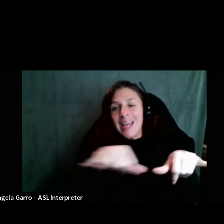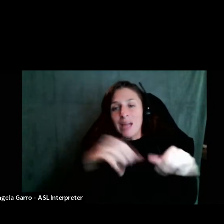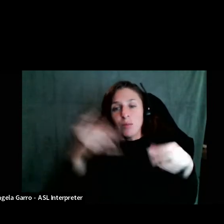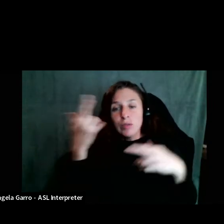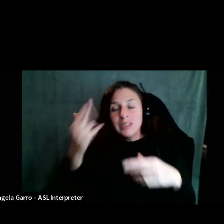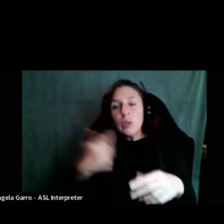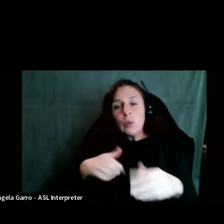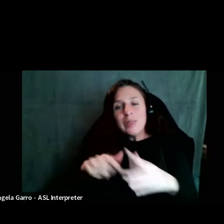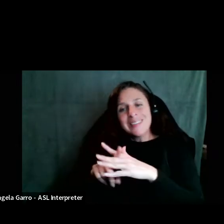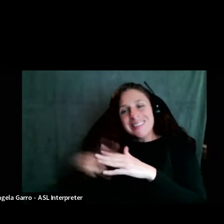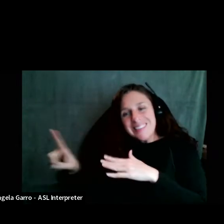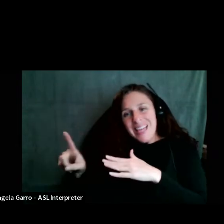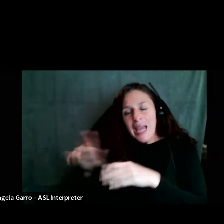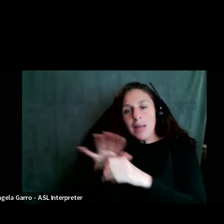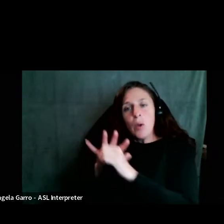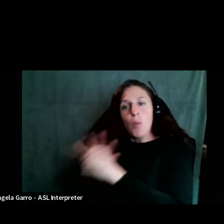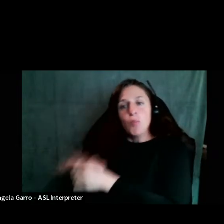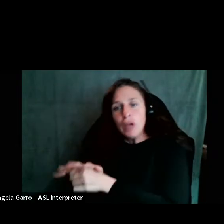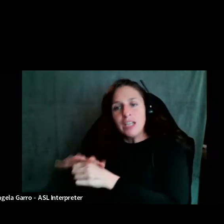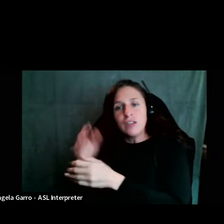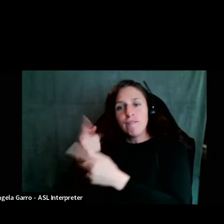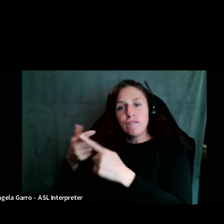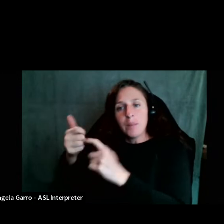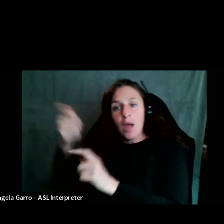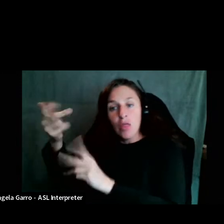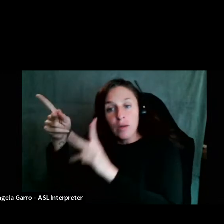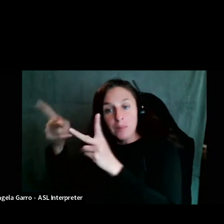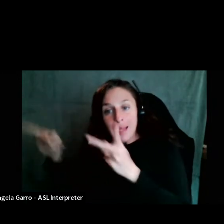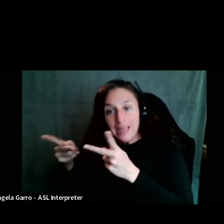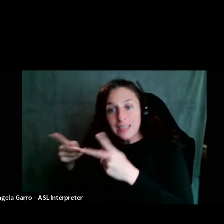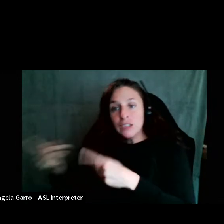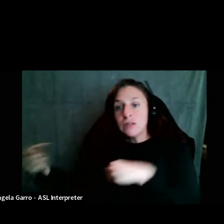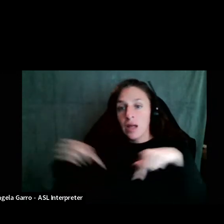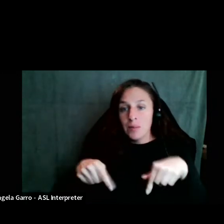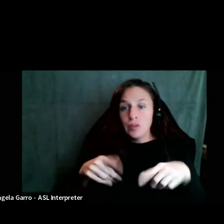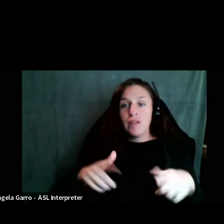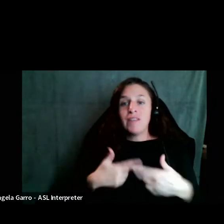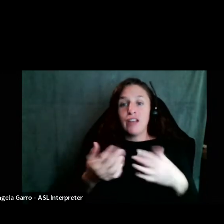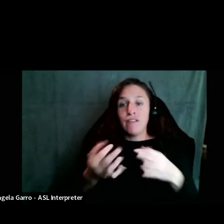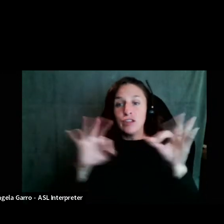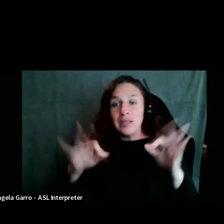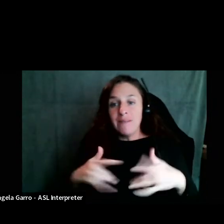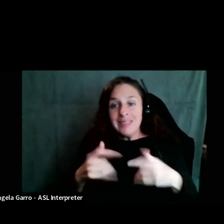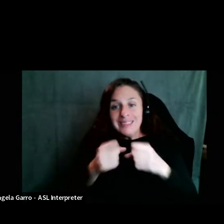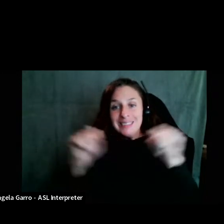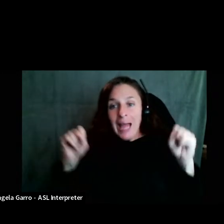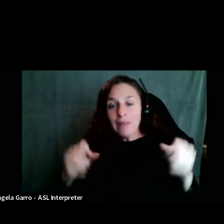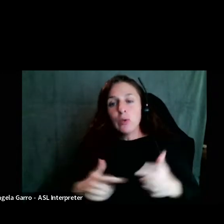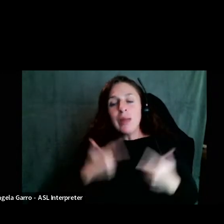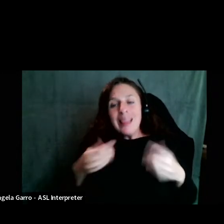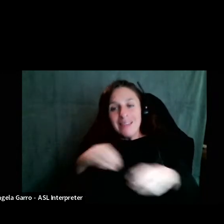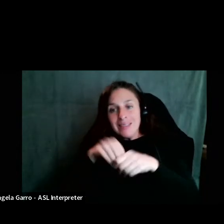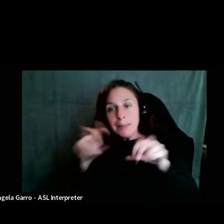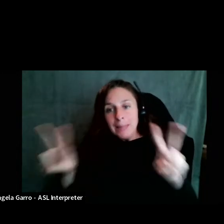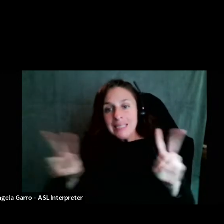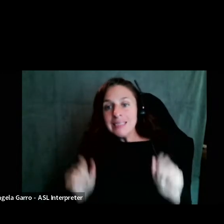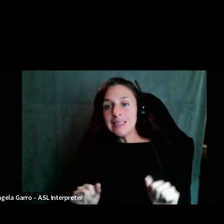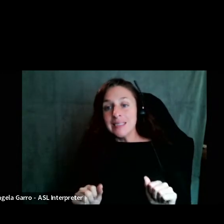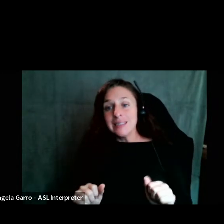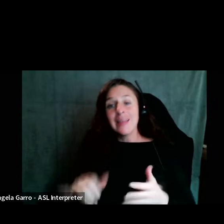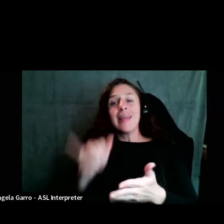escaped oppression from somewhere else to feel free, to feel safe, to live in peace. And